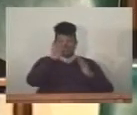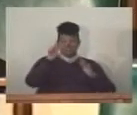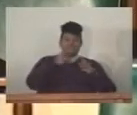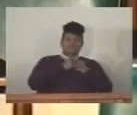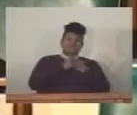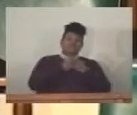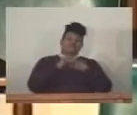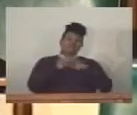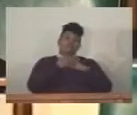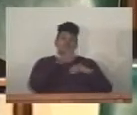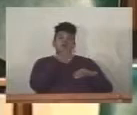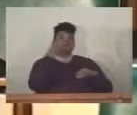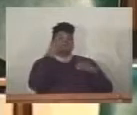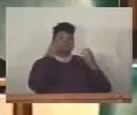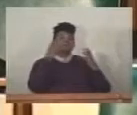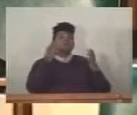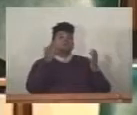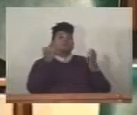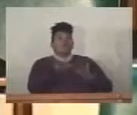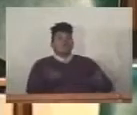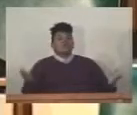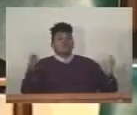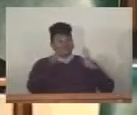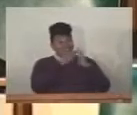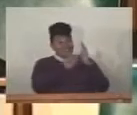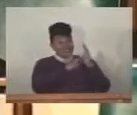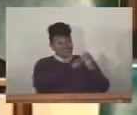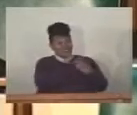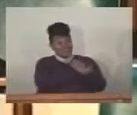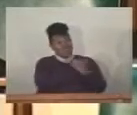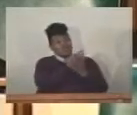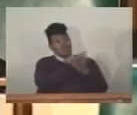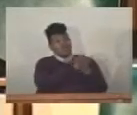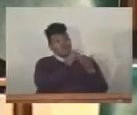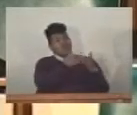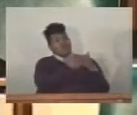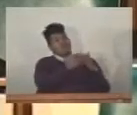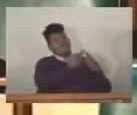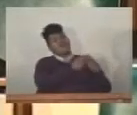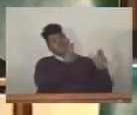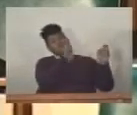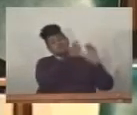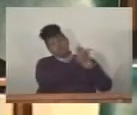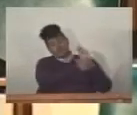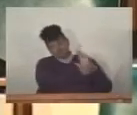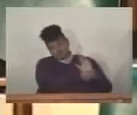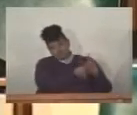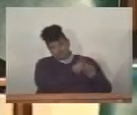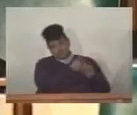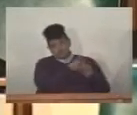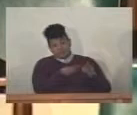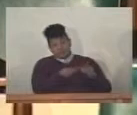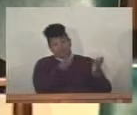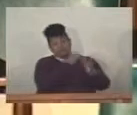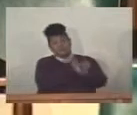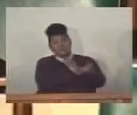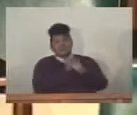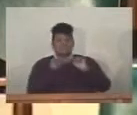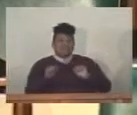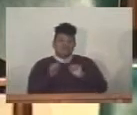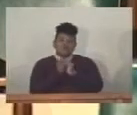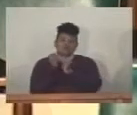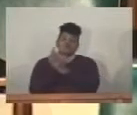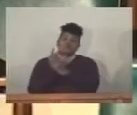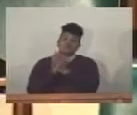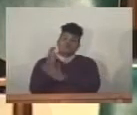of the Jamaica Agricultural Commodities Regulatory Authority Act, hereinafter referred to as the Act, provides that the authority may, with the approval